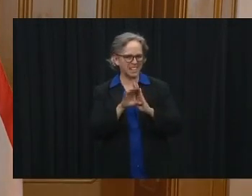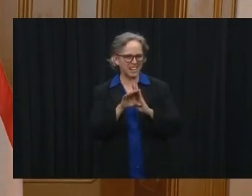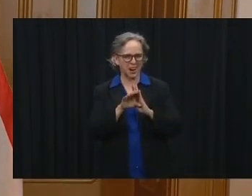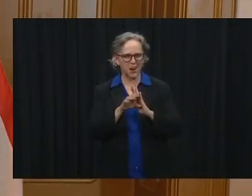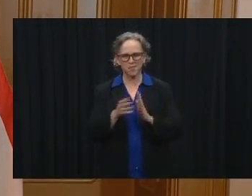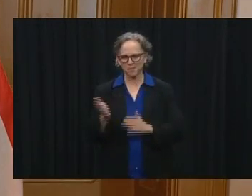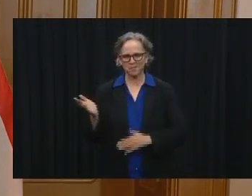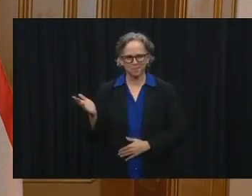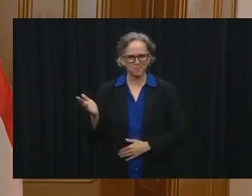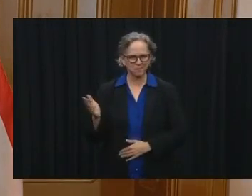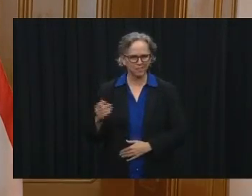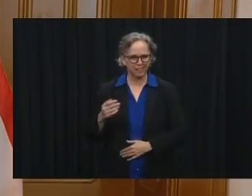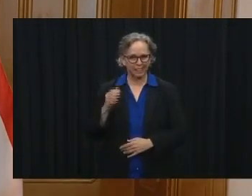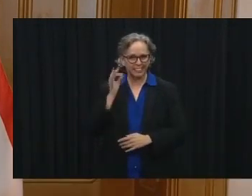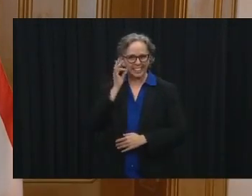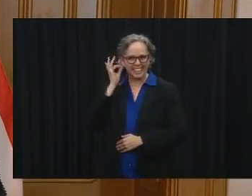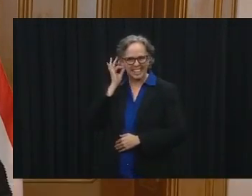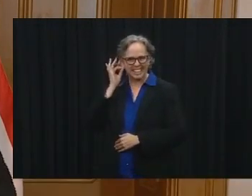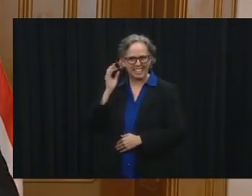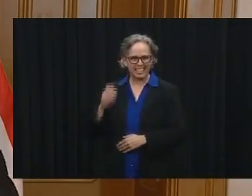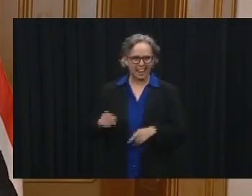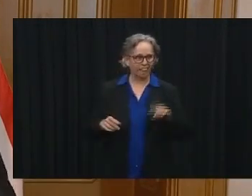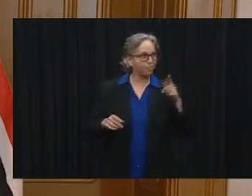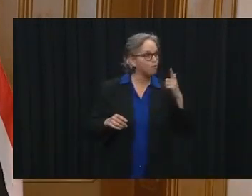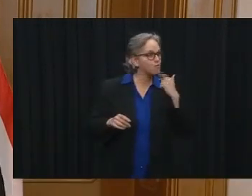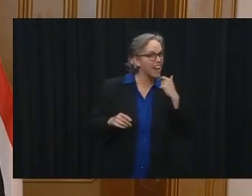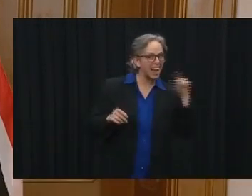by the Indians and the Reds for us.